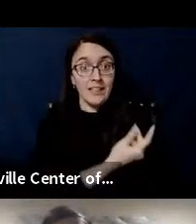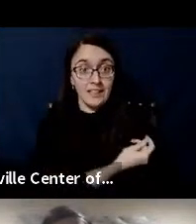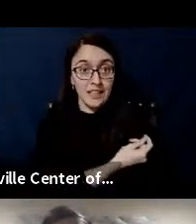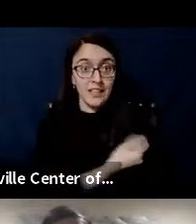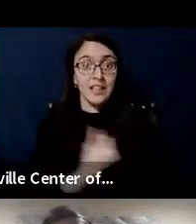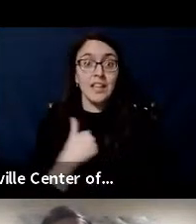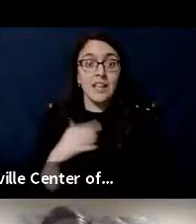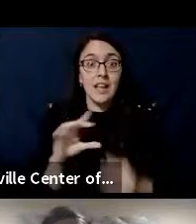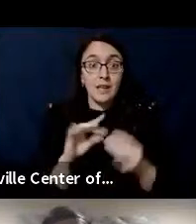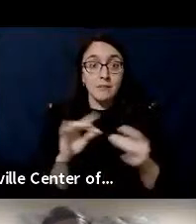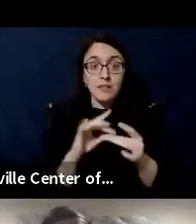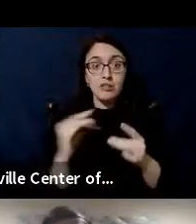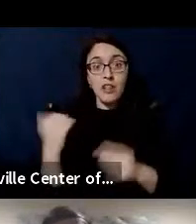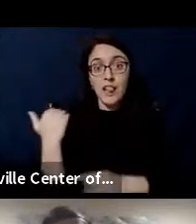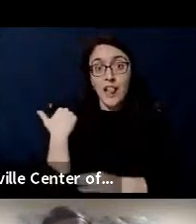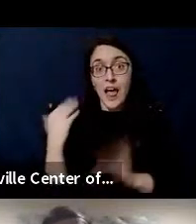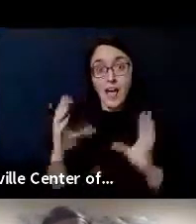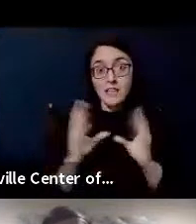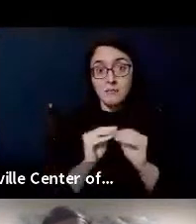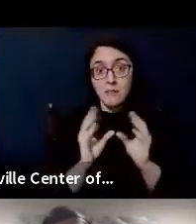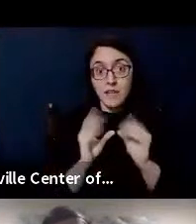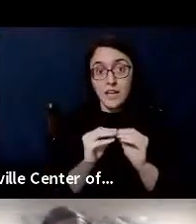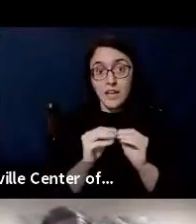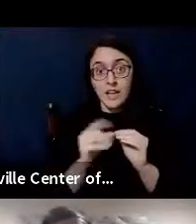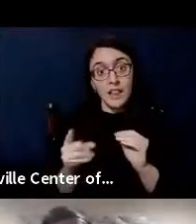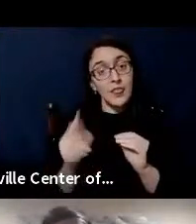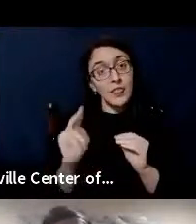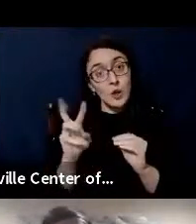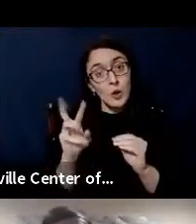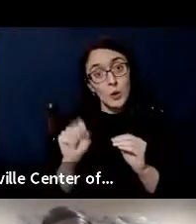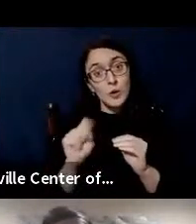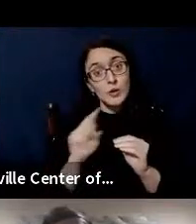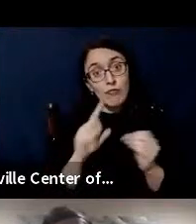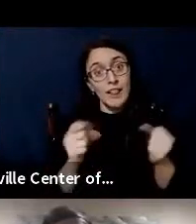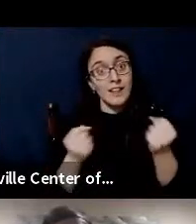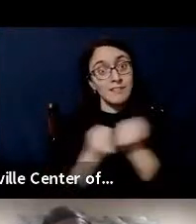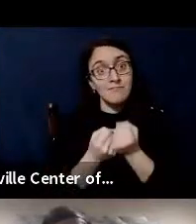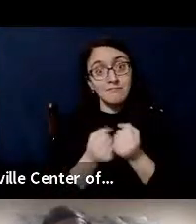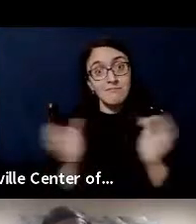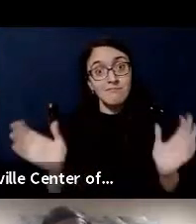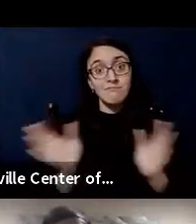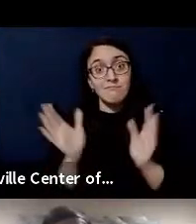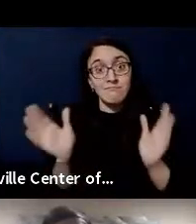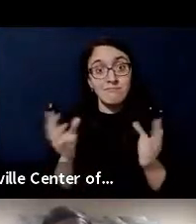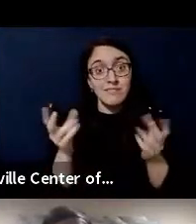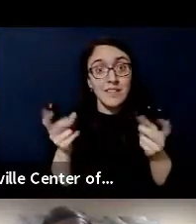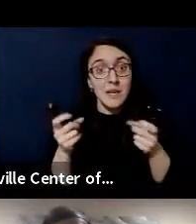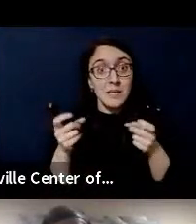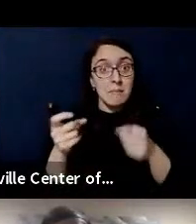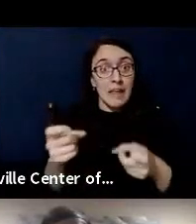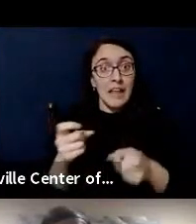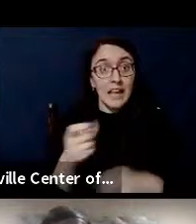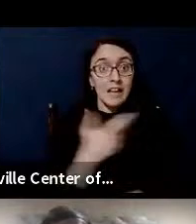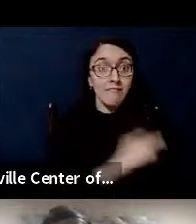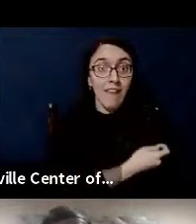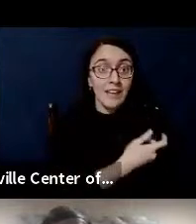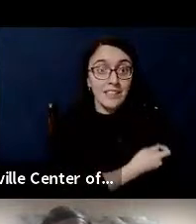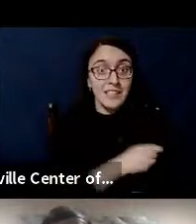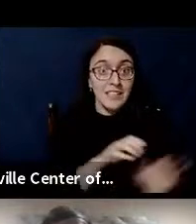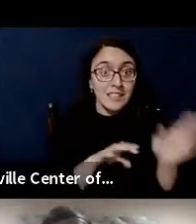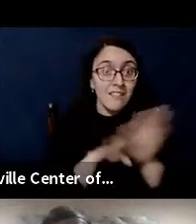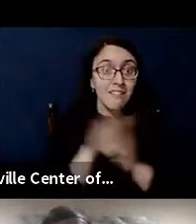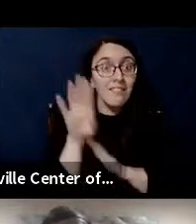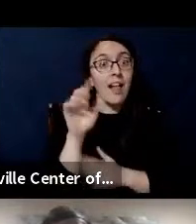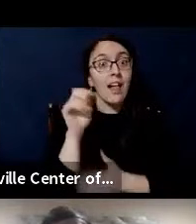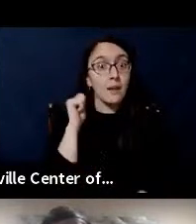that the news could not be more favorable in terms of the speed that these were developed and approved, or